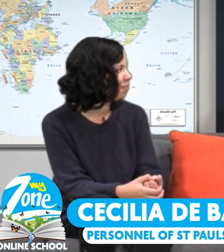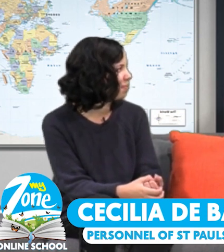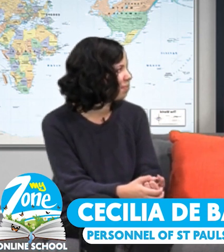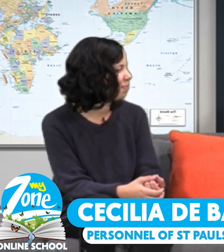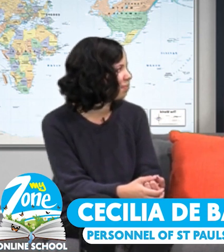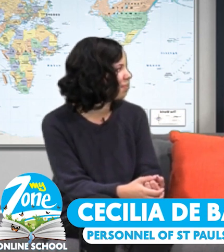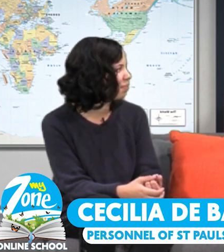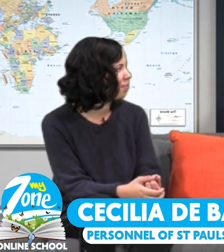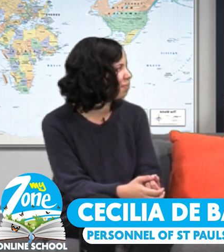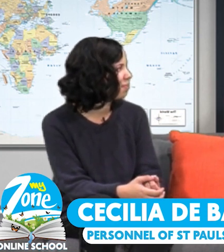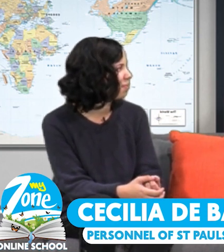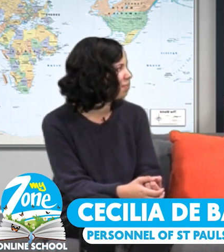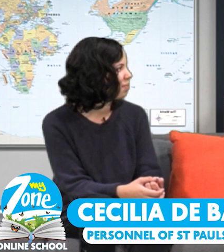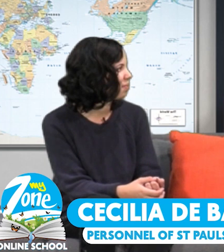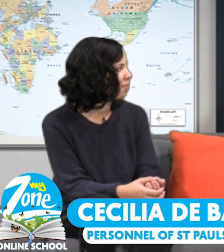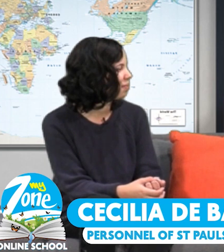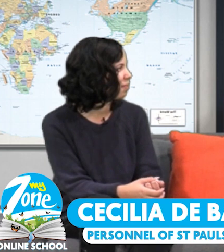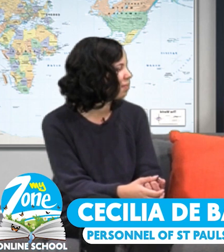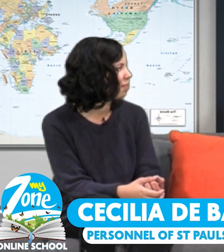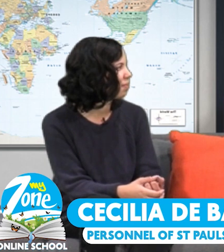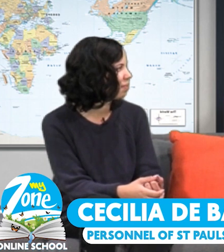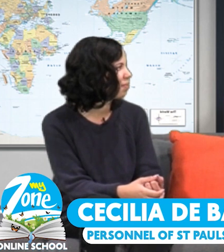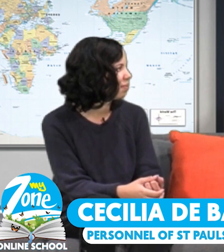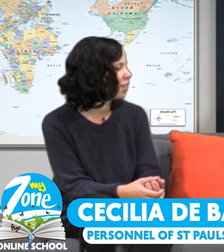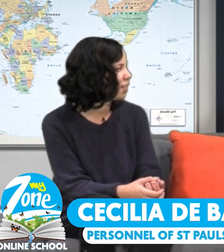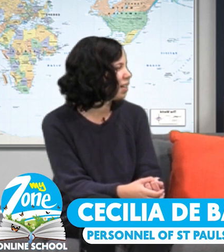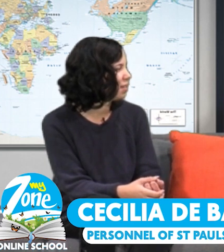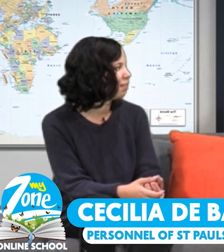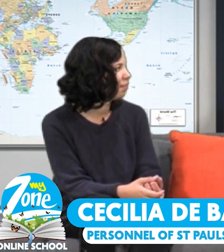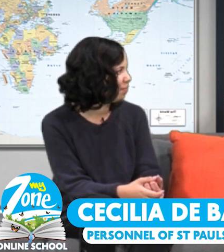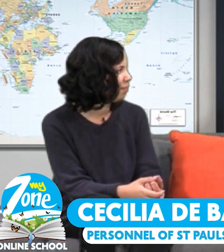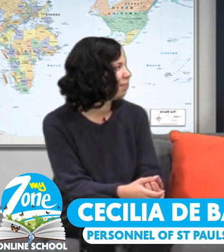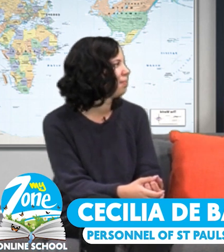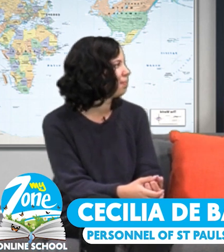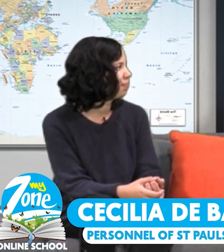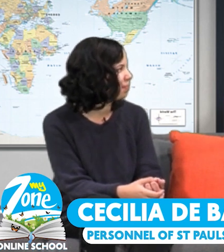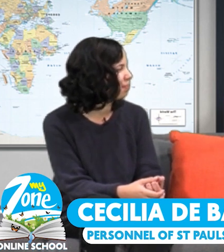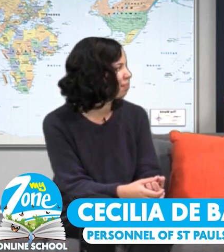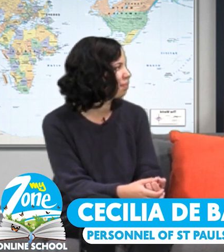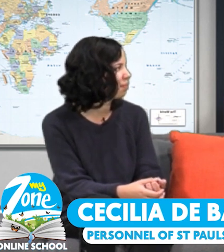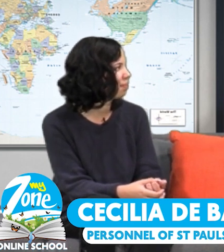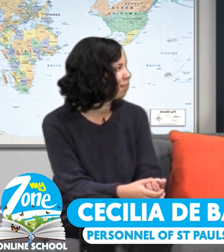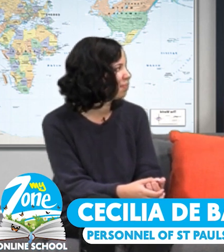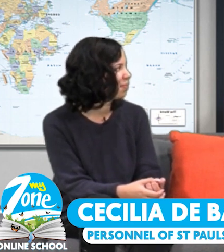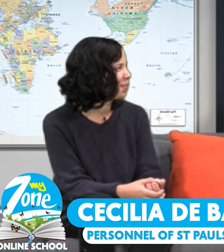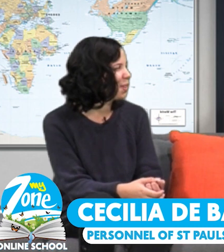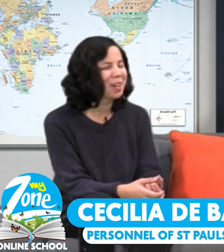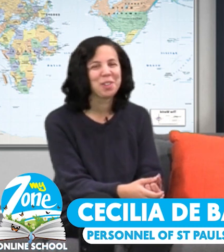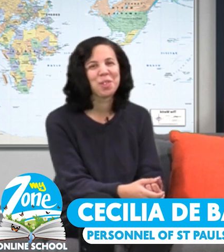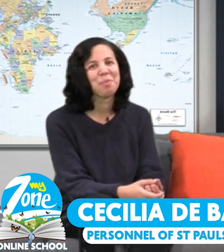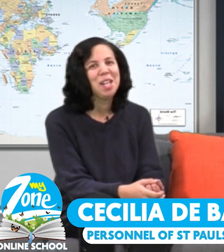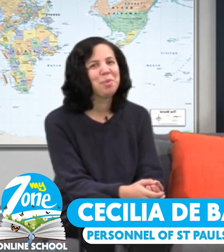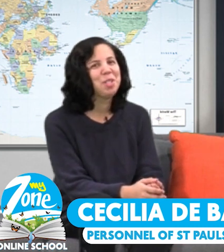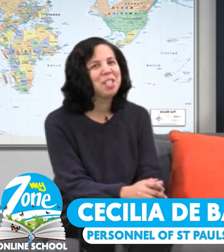many and trying to get them to learn without someone right there, a teacher right there. That helps. All